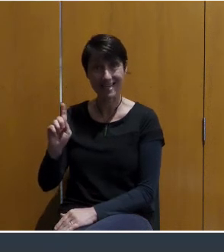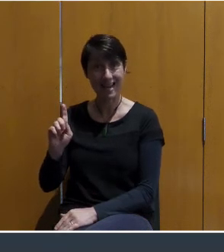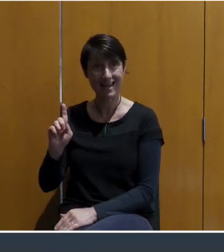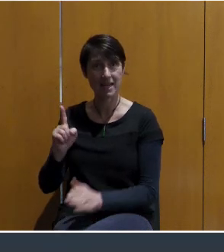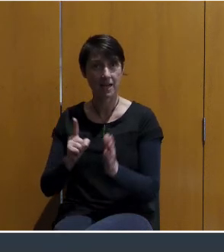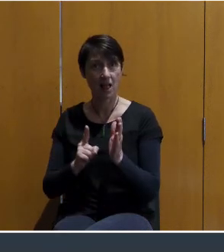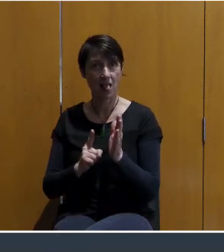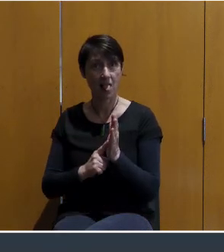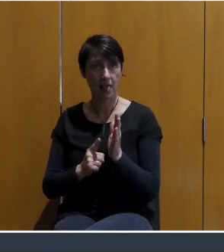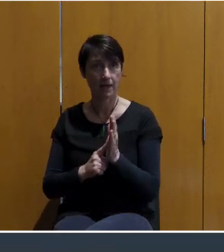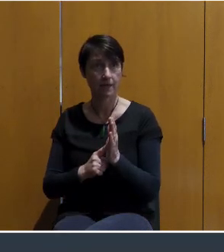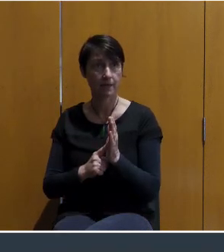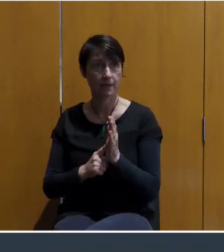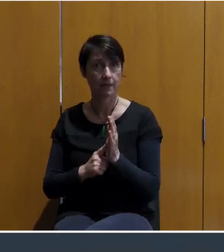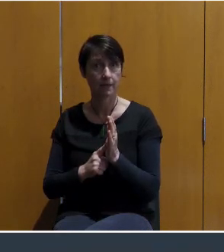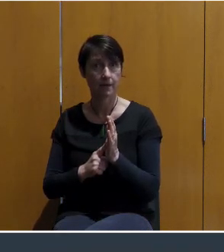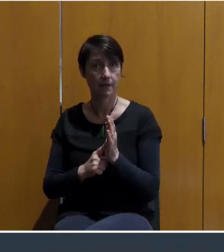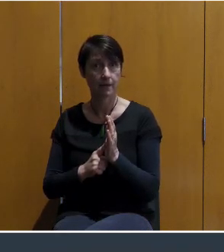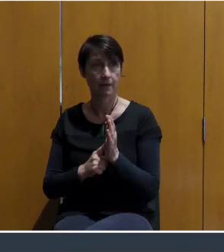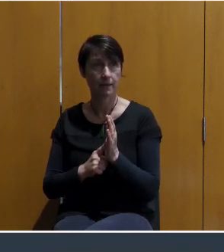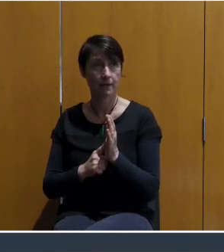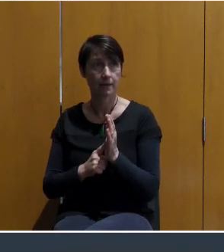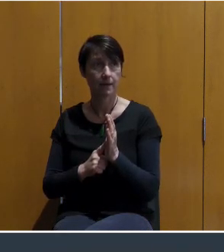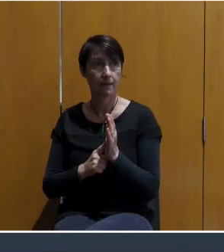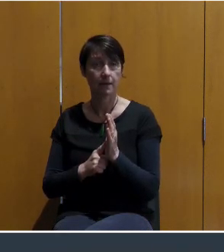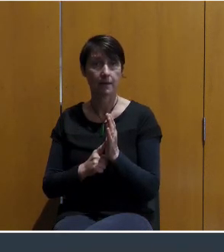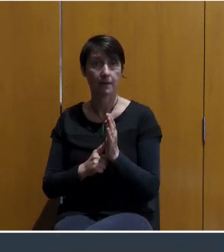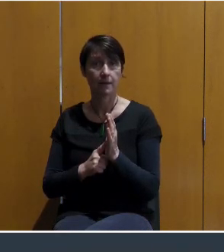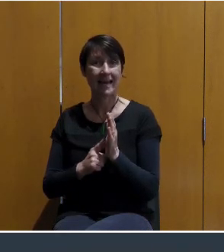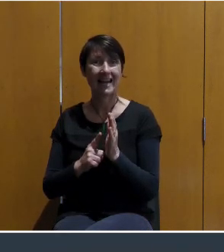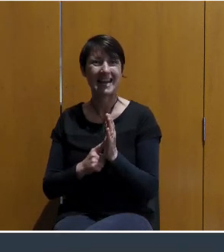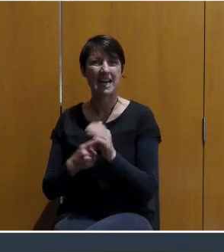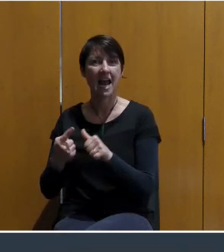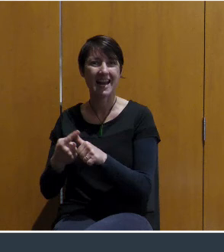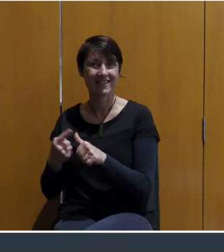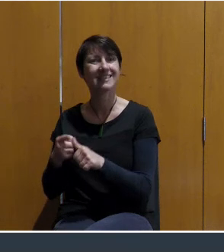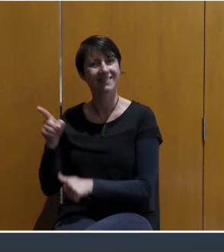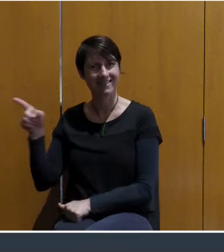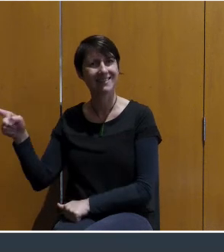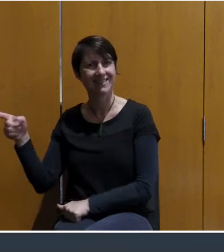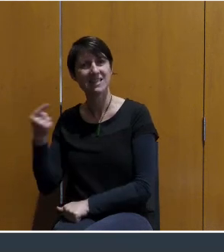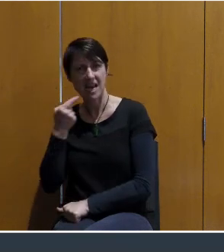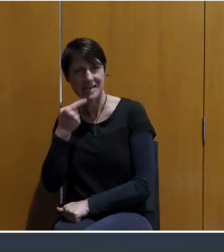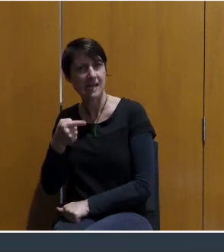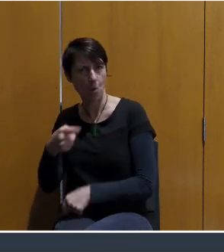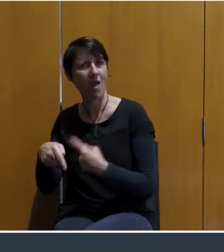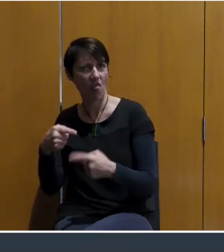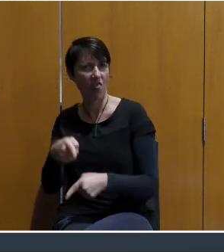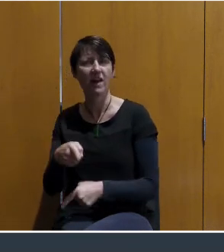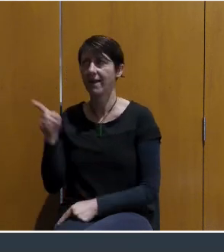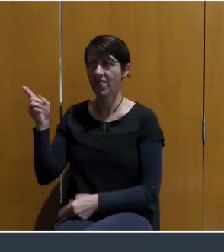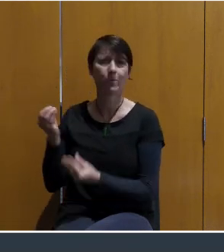Anderson? Is Lynn Anderson who made that point, and it's a valid point. So I would suggest